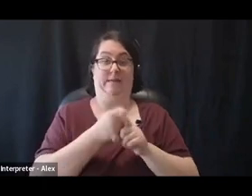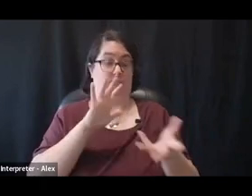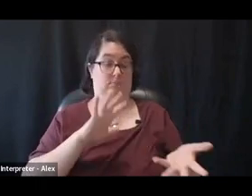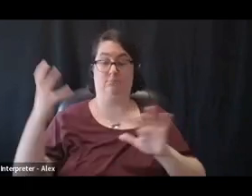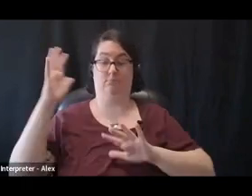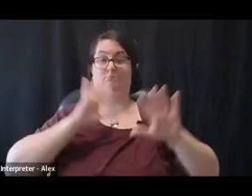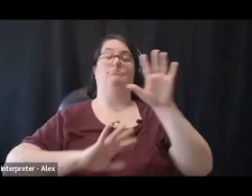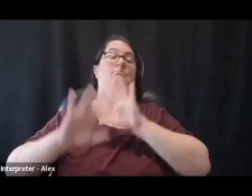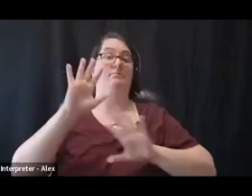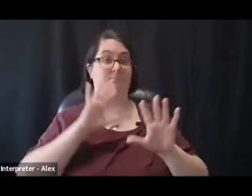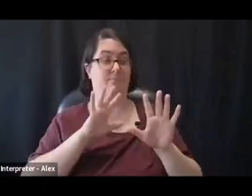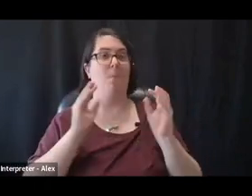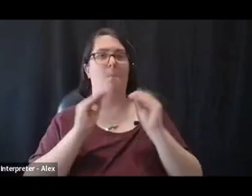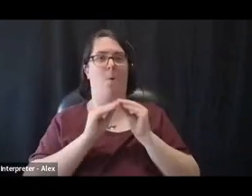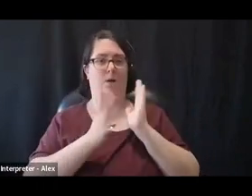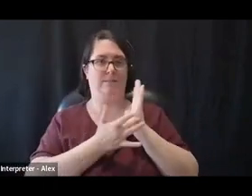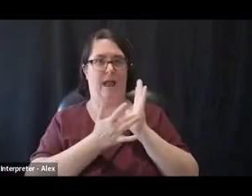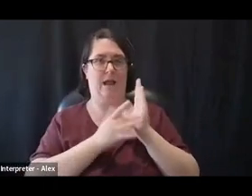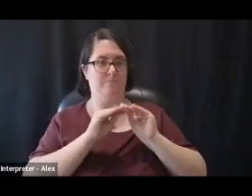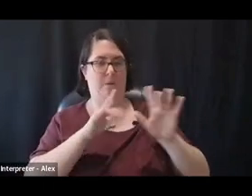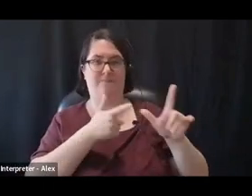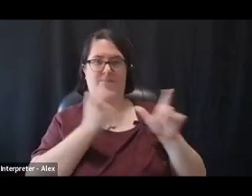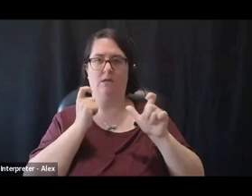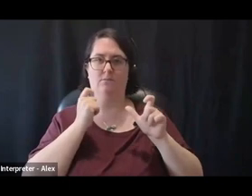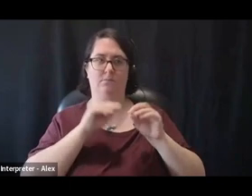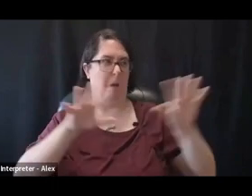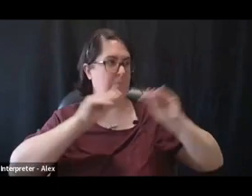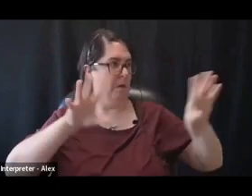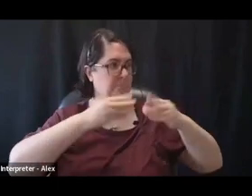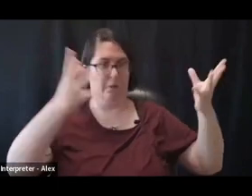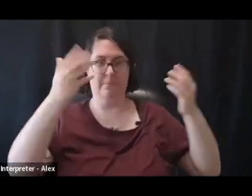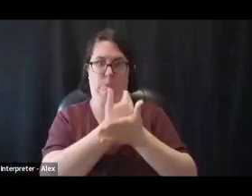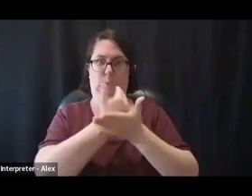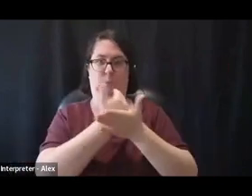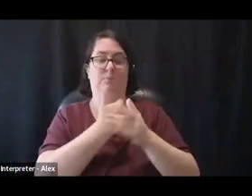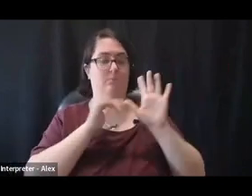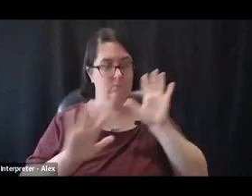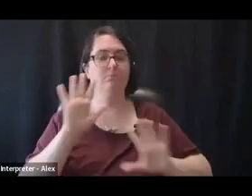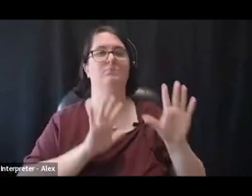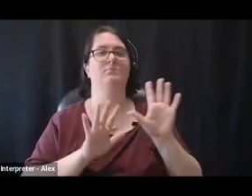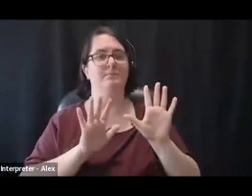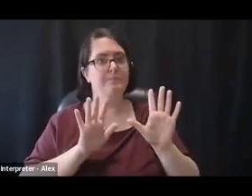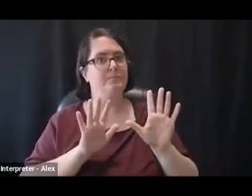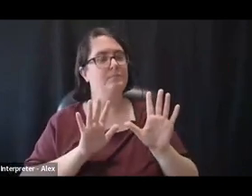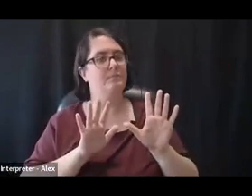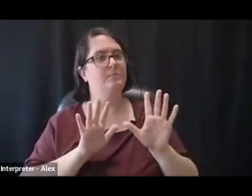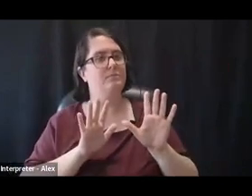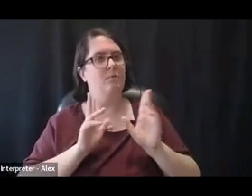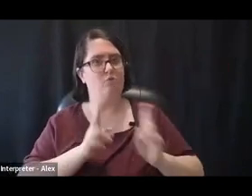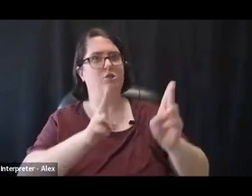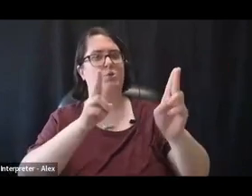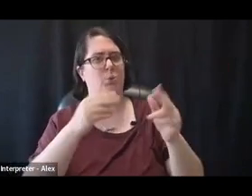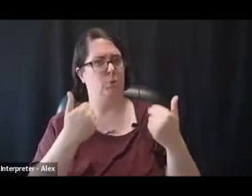that brought on a lot of tech in a very quick way, which is I think very rushed, and